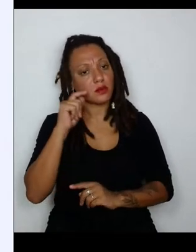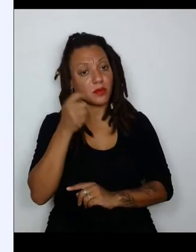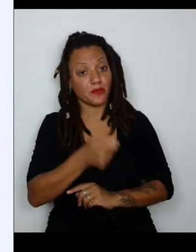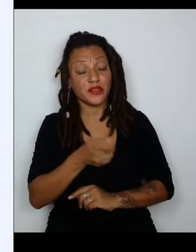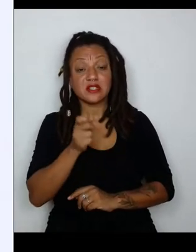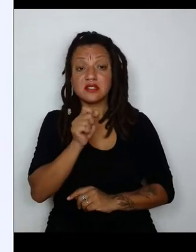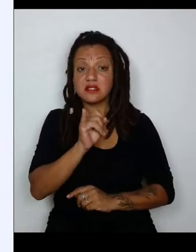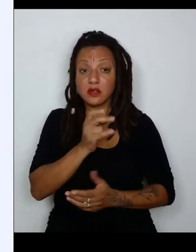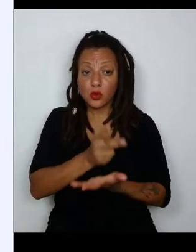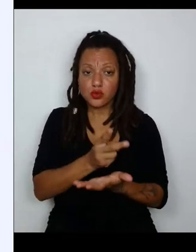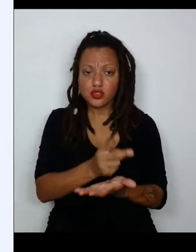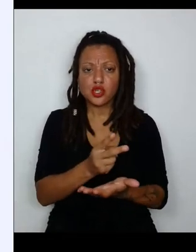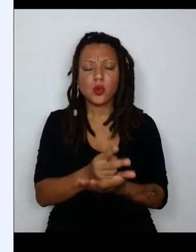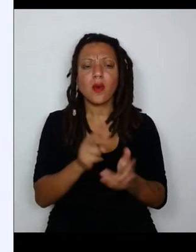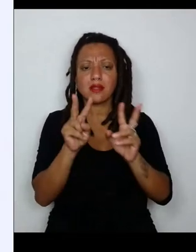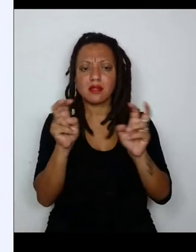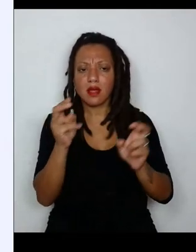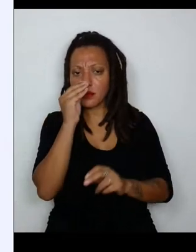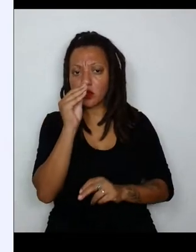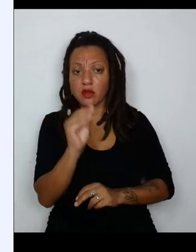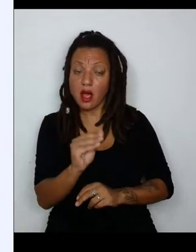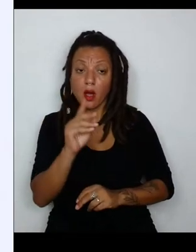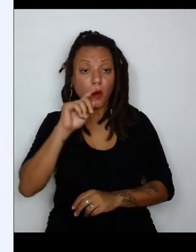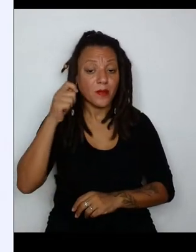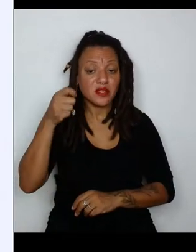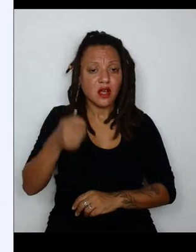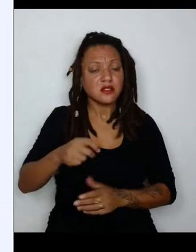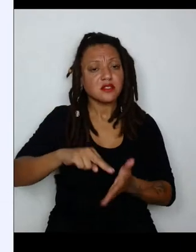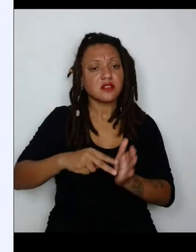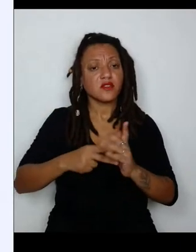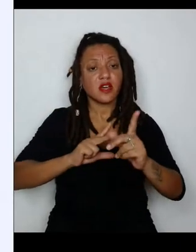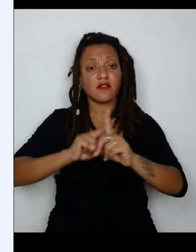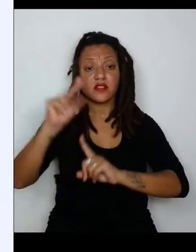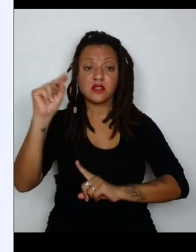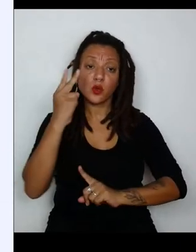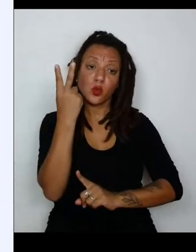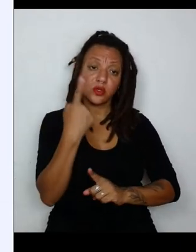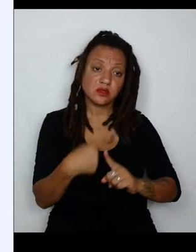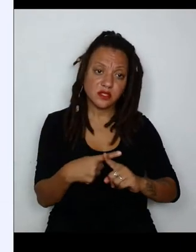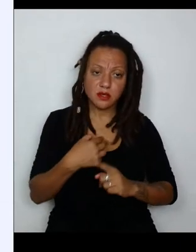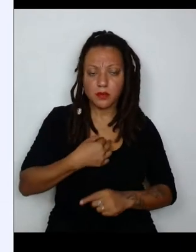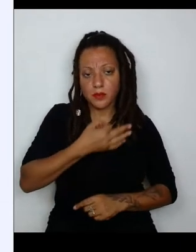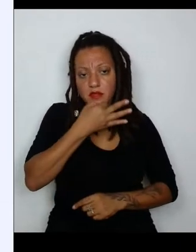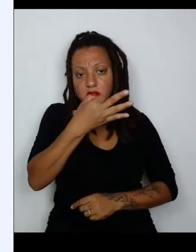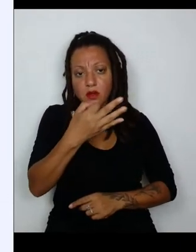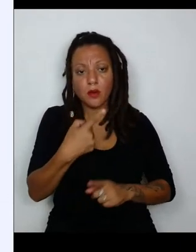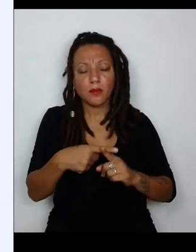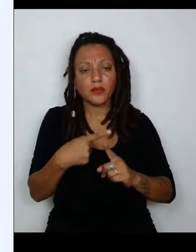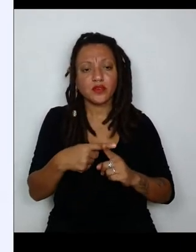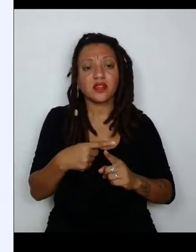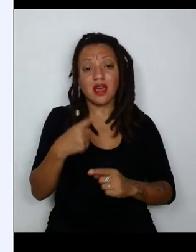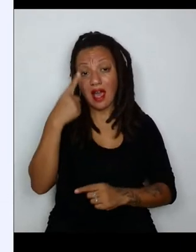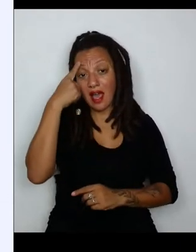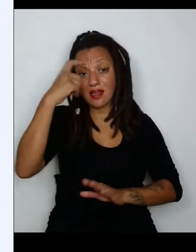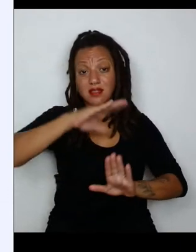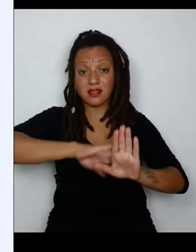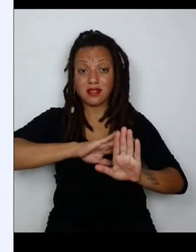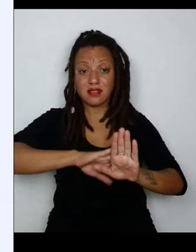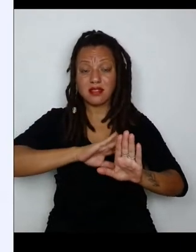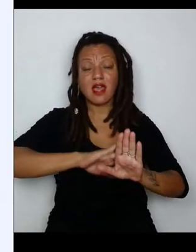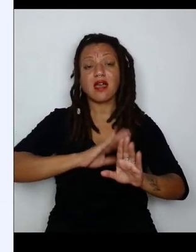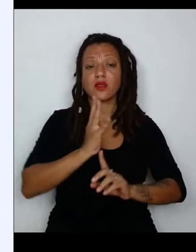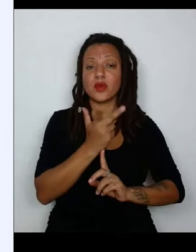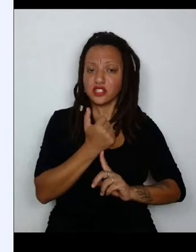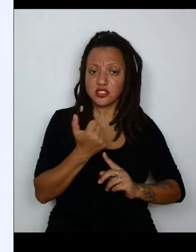view will have won twice with a double burial of the artists oppositional intentions subsumed into an